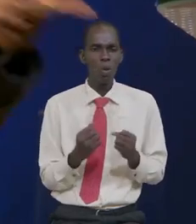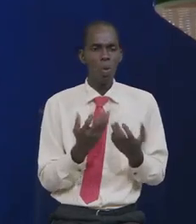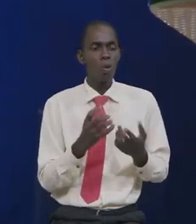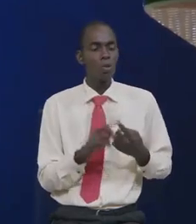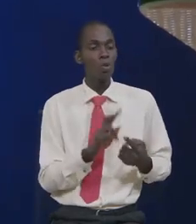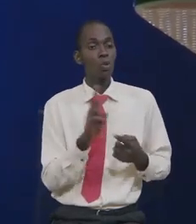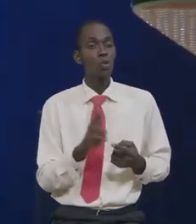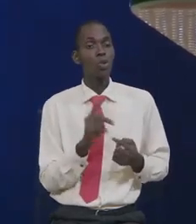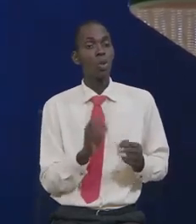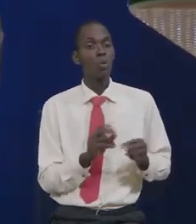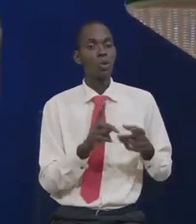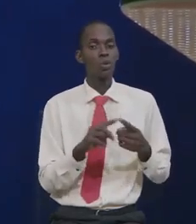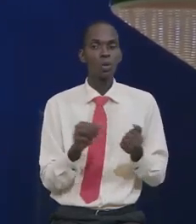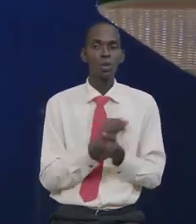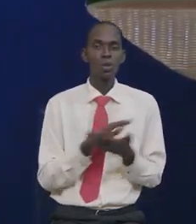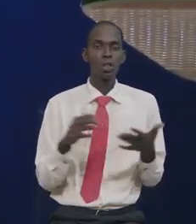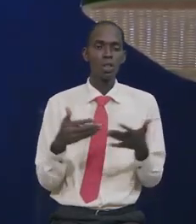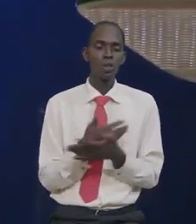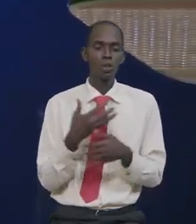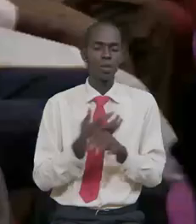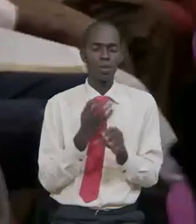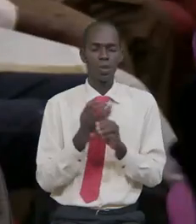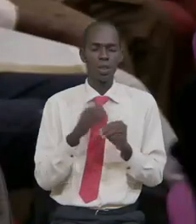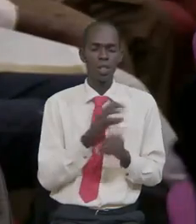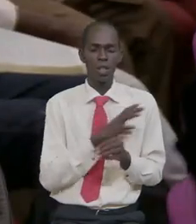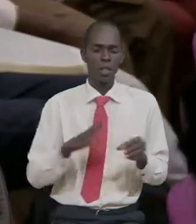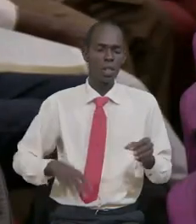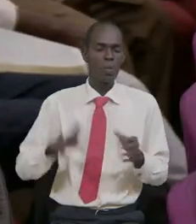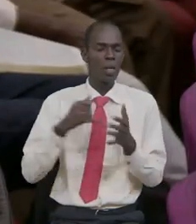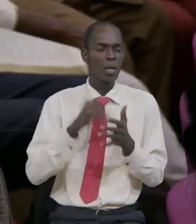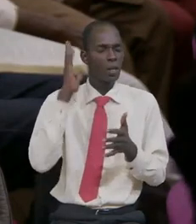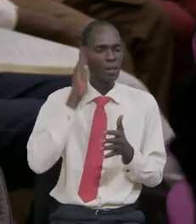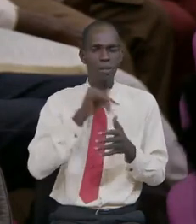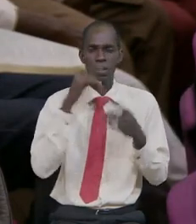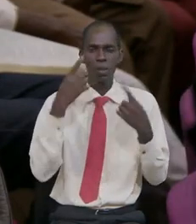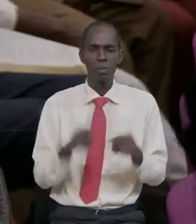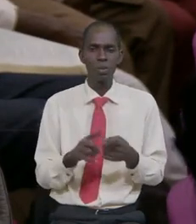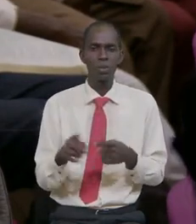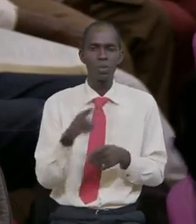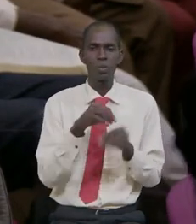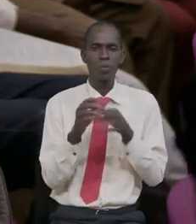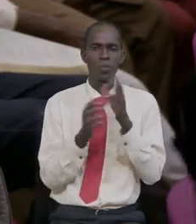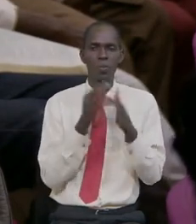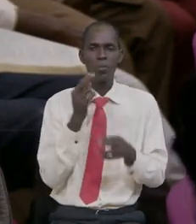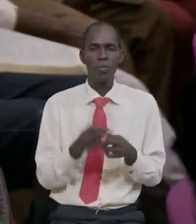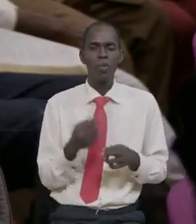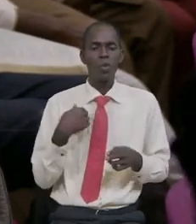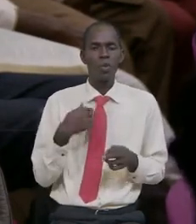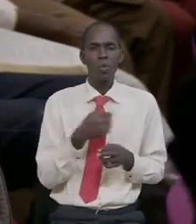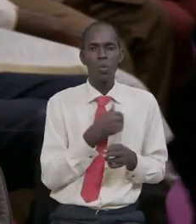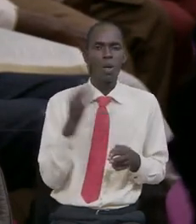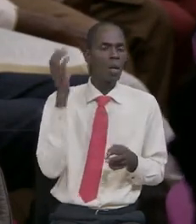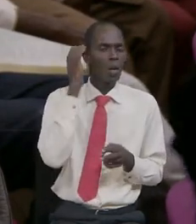new creature in Christ, it will not happen in Jesus' name. And so we were told of the confession